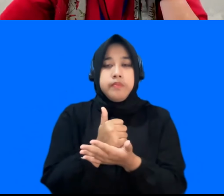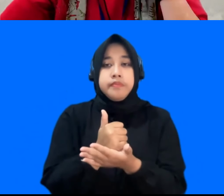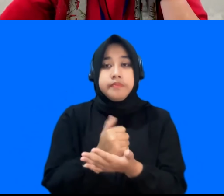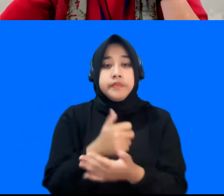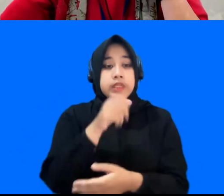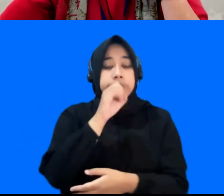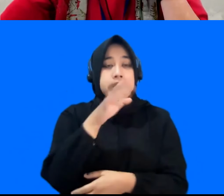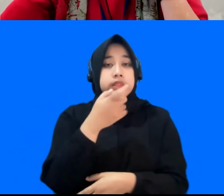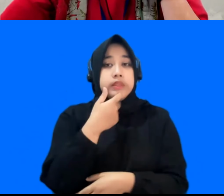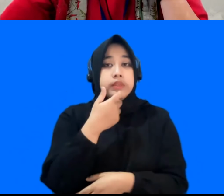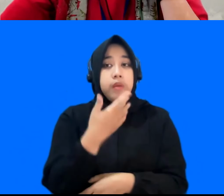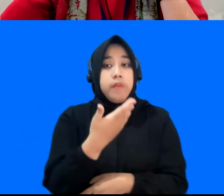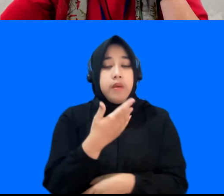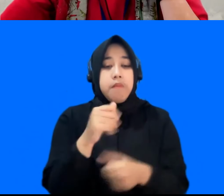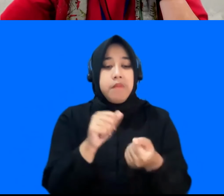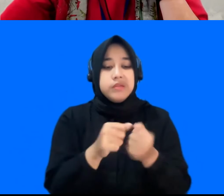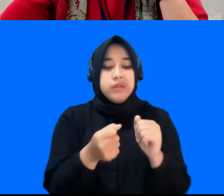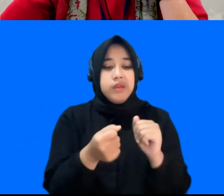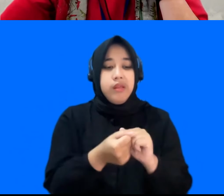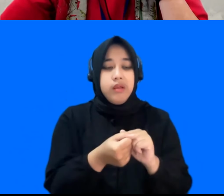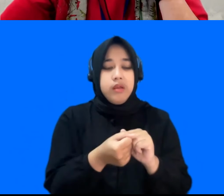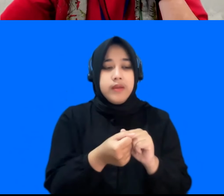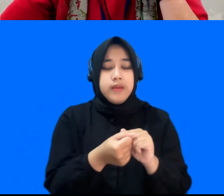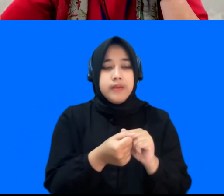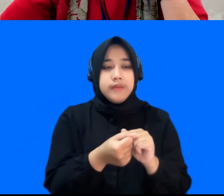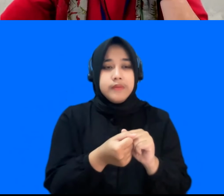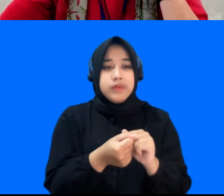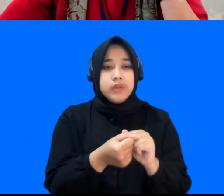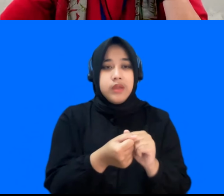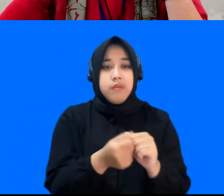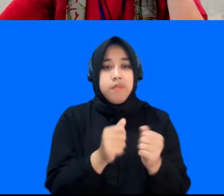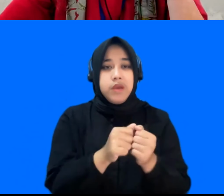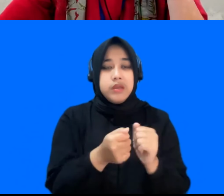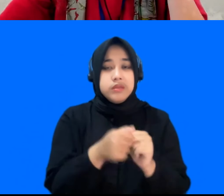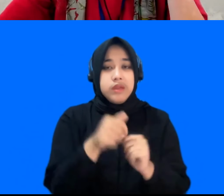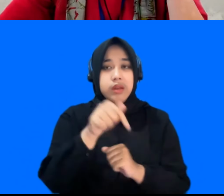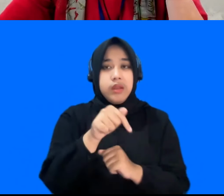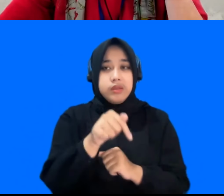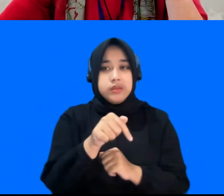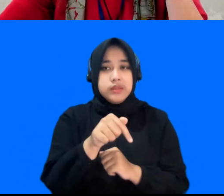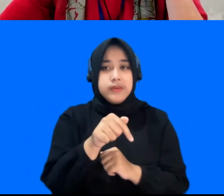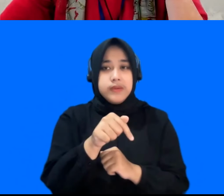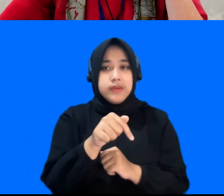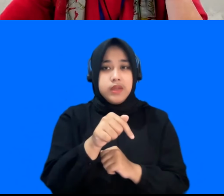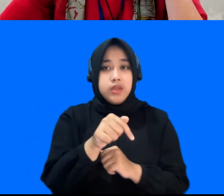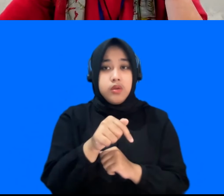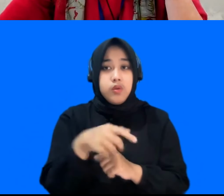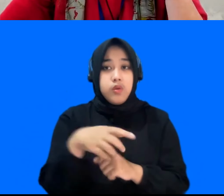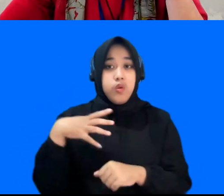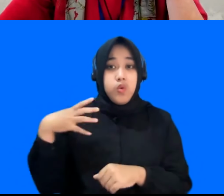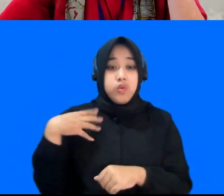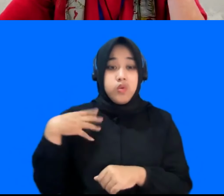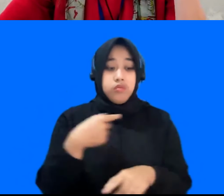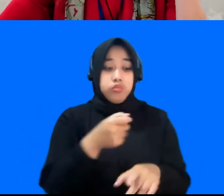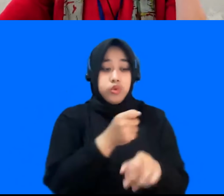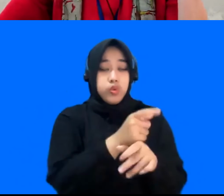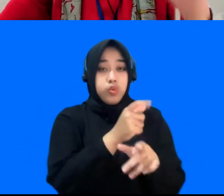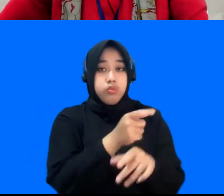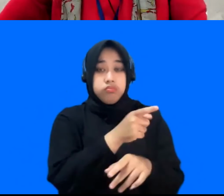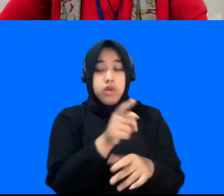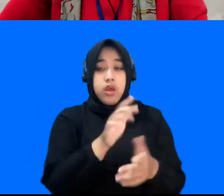course, come down, write into us at our website. We can see if we can organize something for you based on the topics you're interested